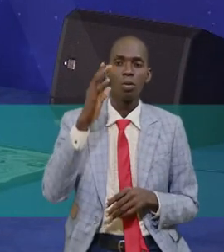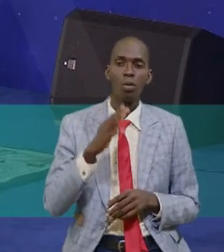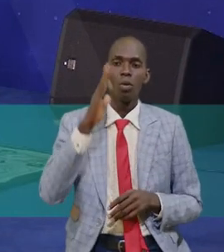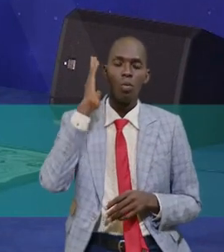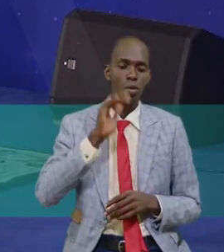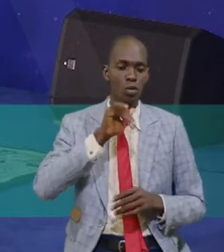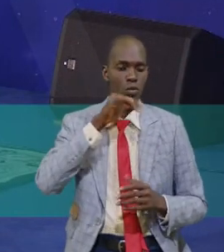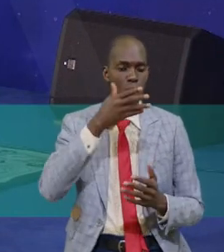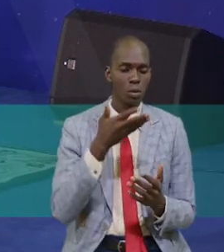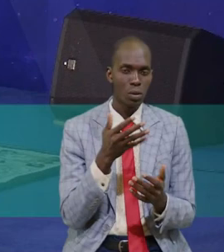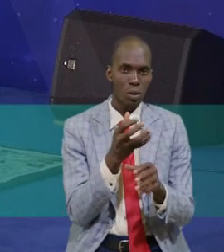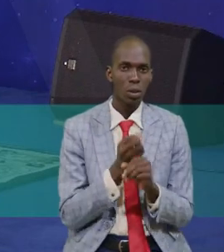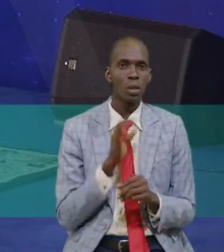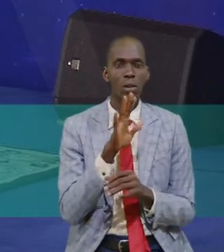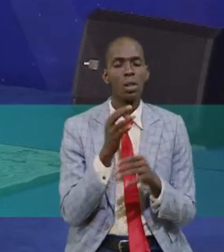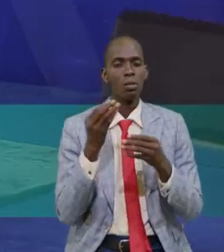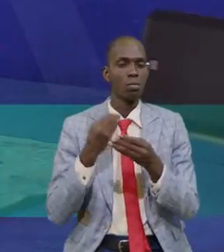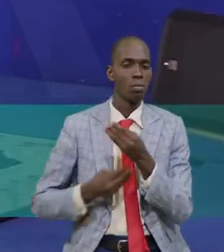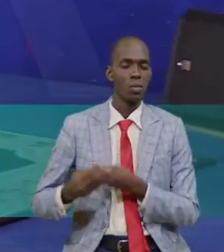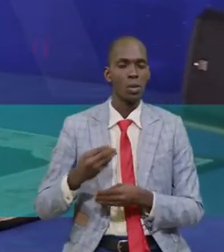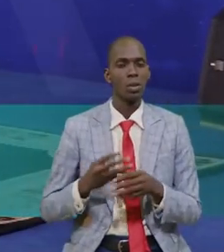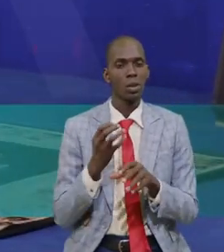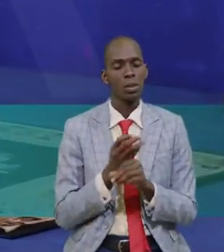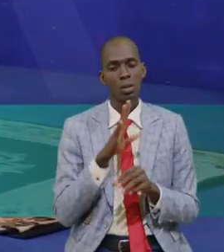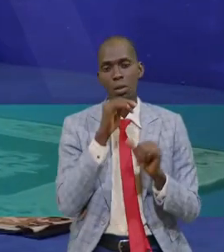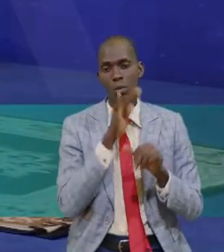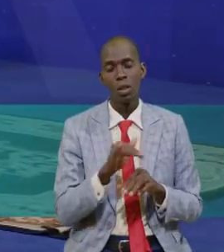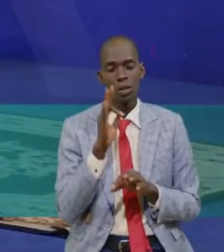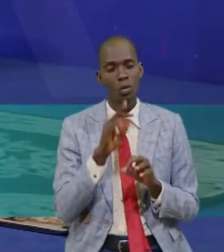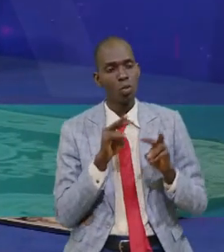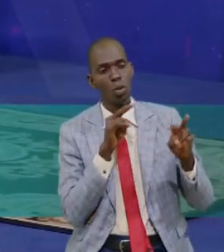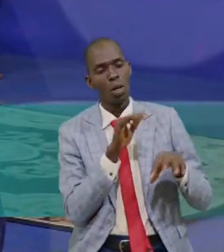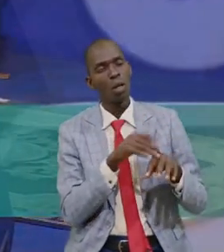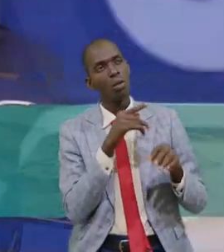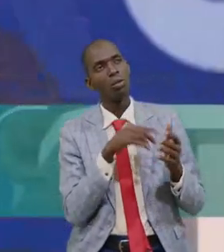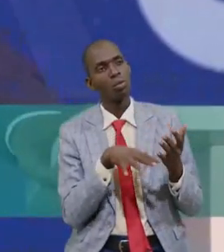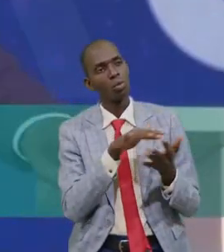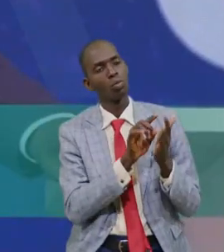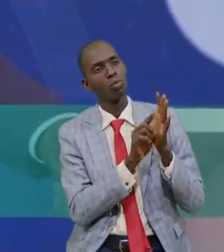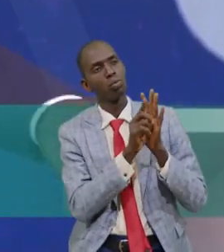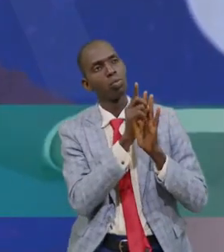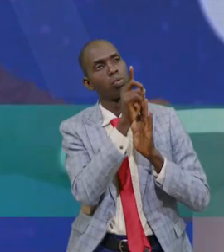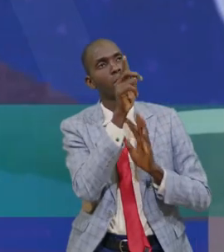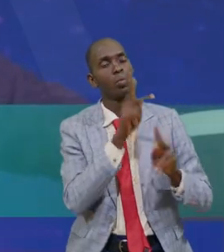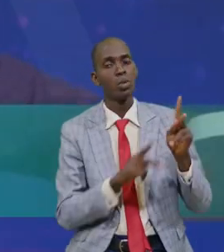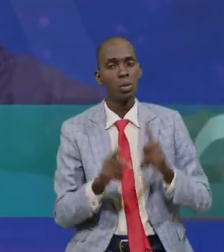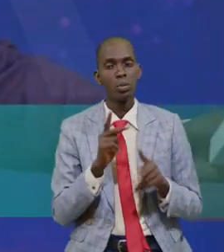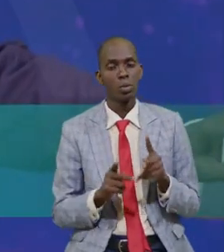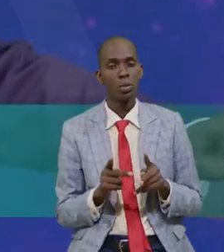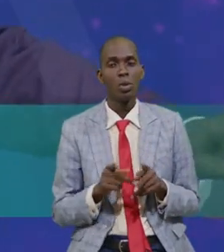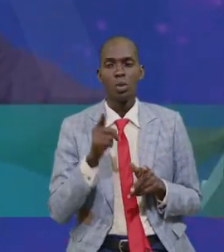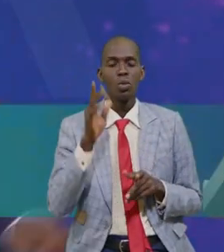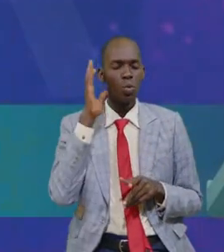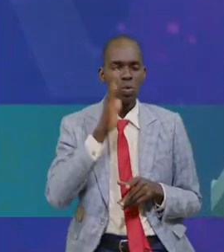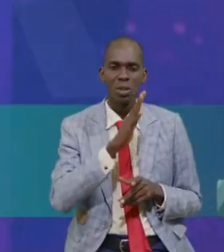inheritance. And if we look at those giants, never, never even pick up the courage to move